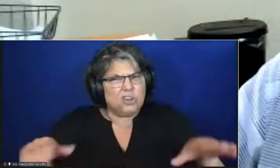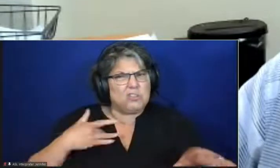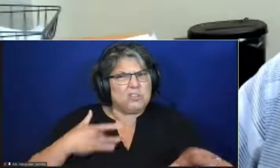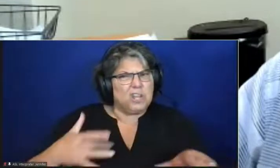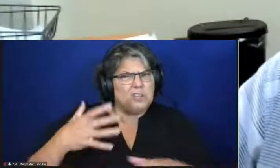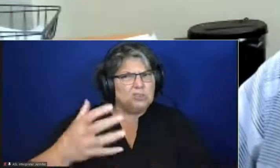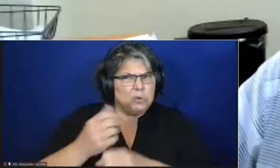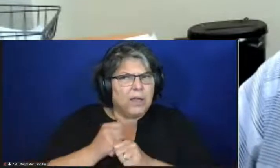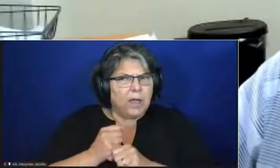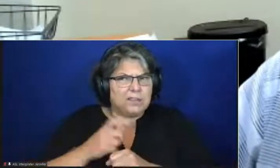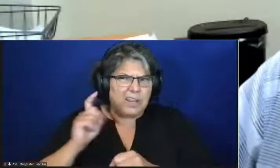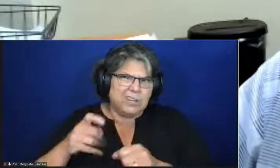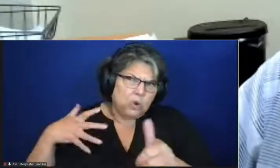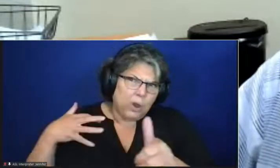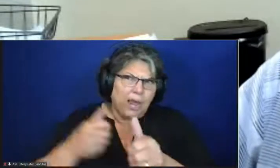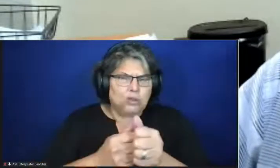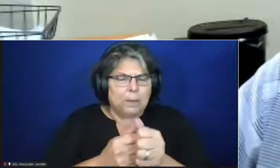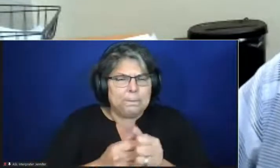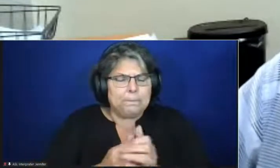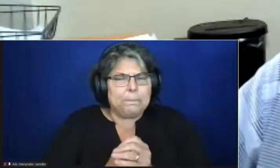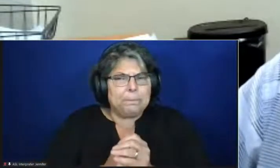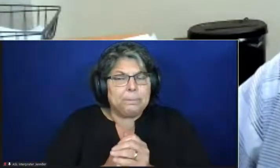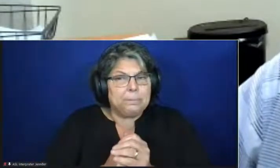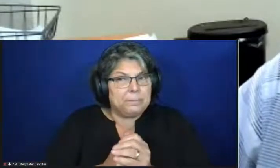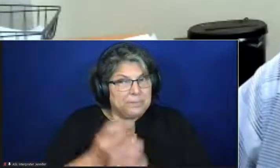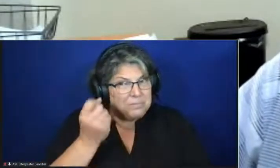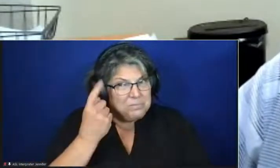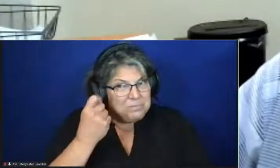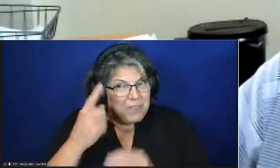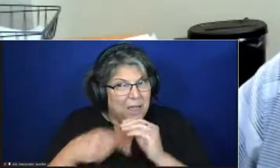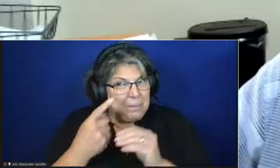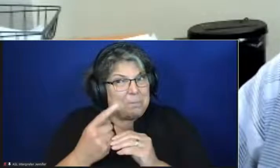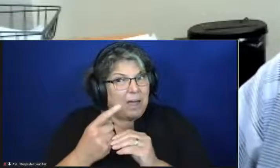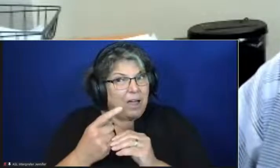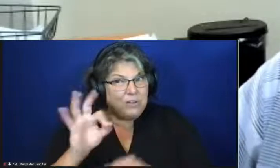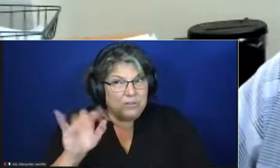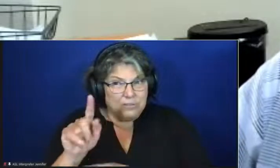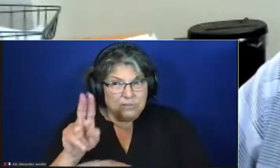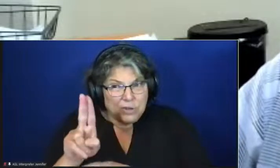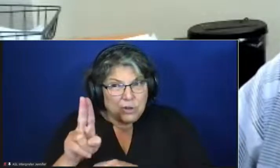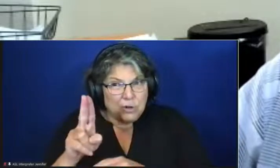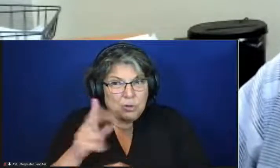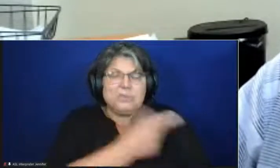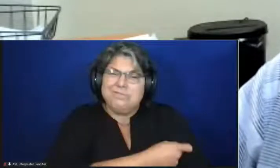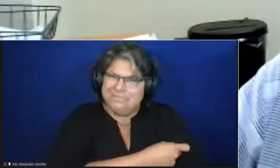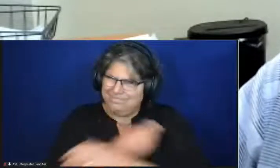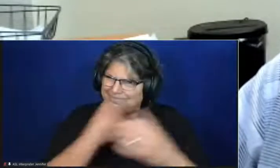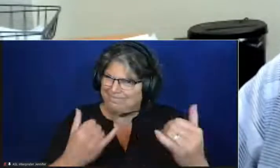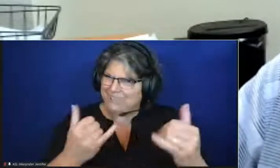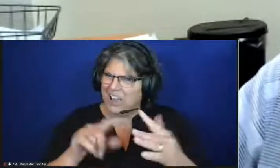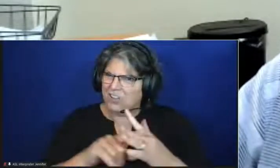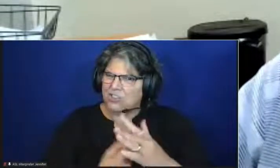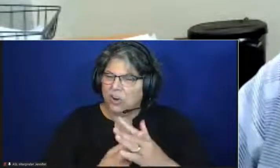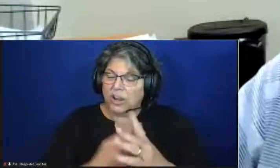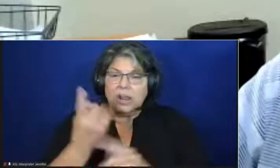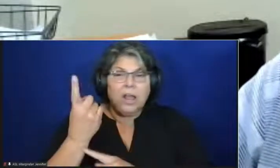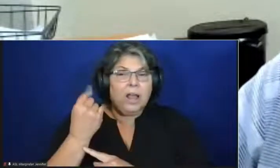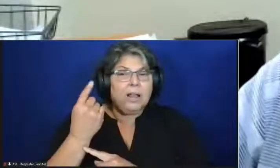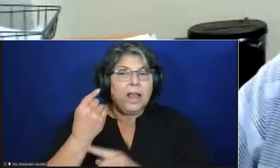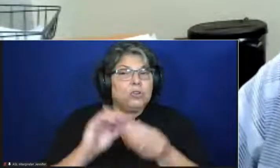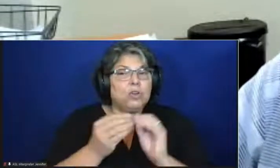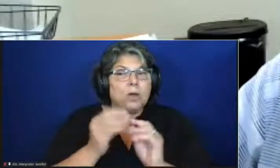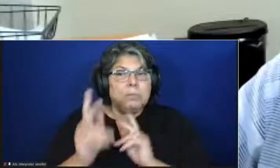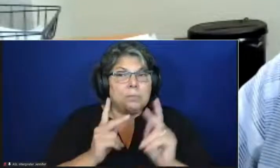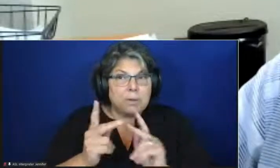up. Reminder about influenza. The season is starting. Last year, the cases, hospitalizations, and